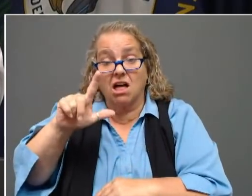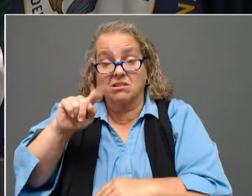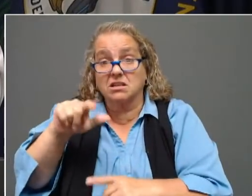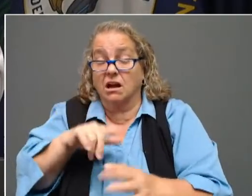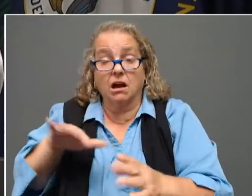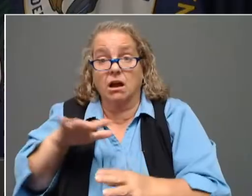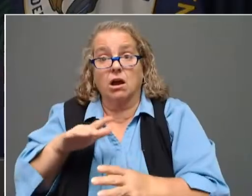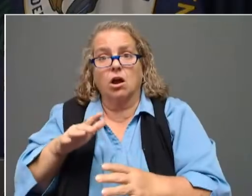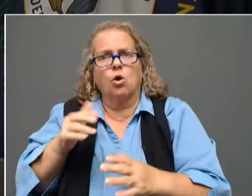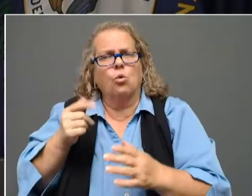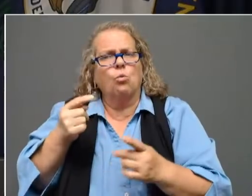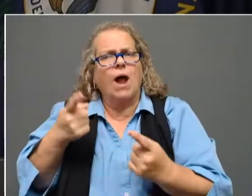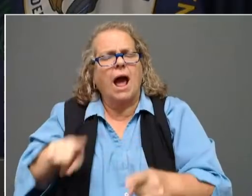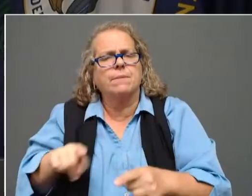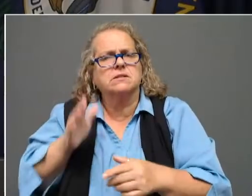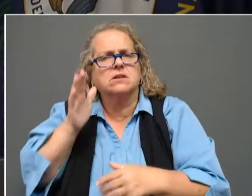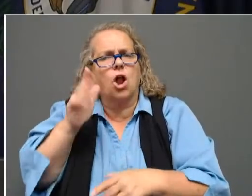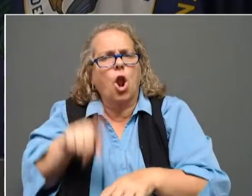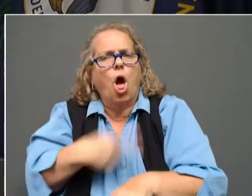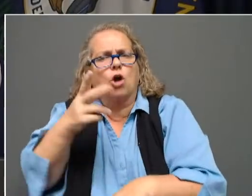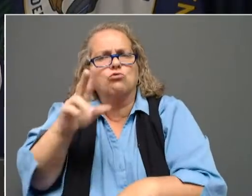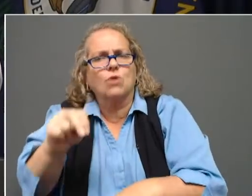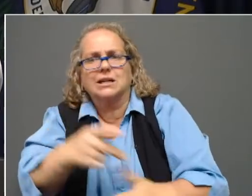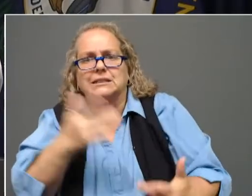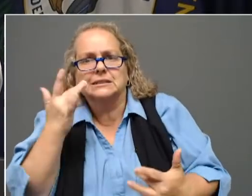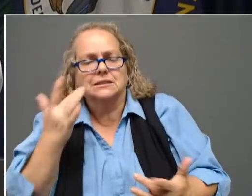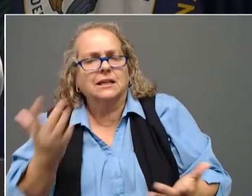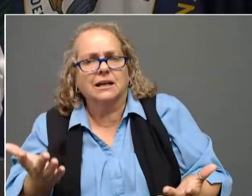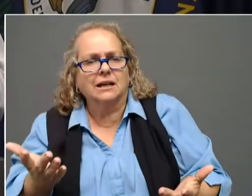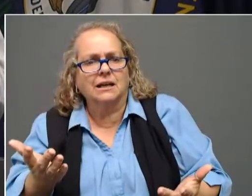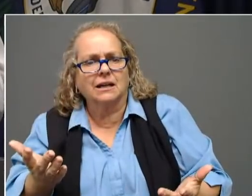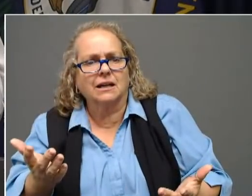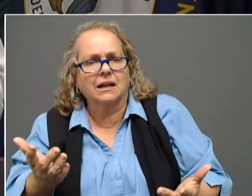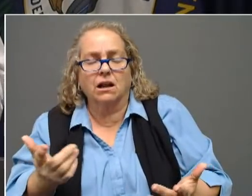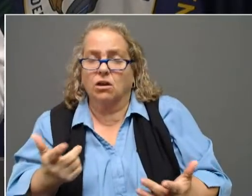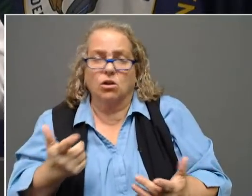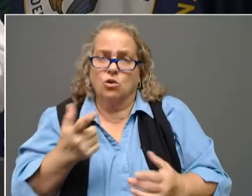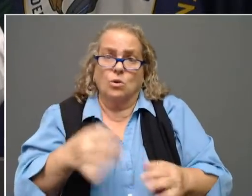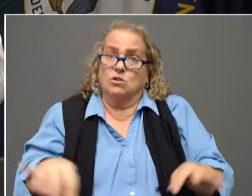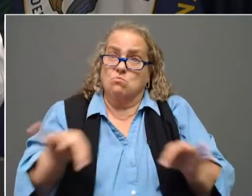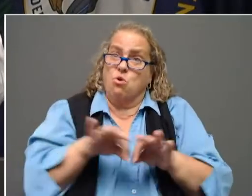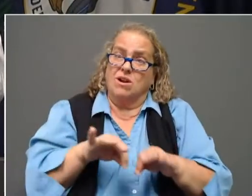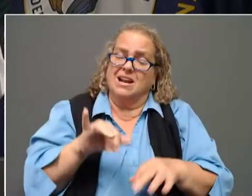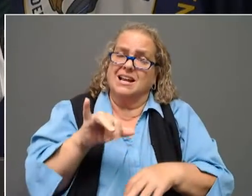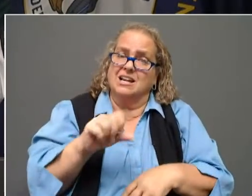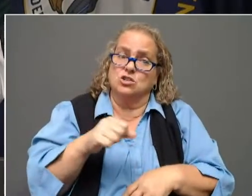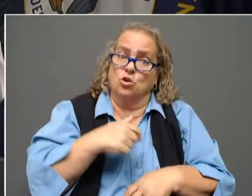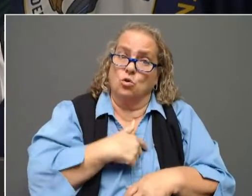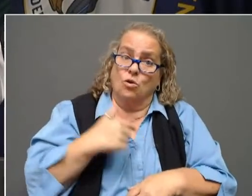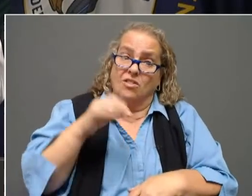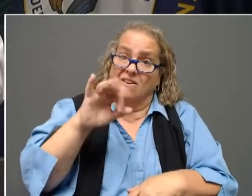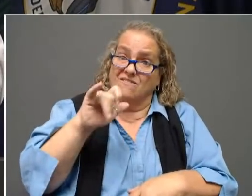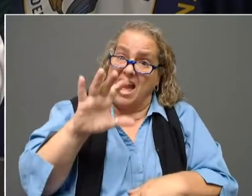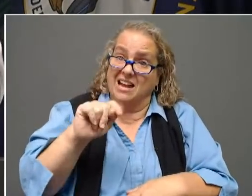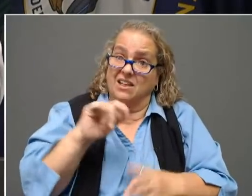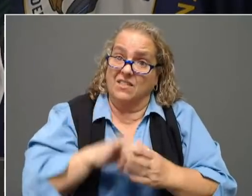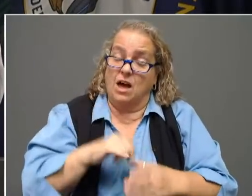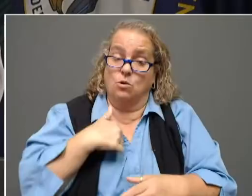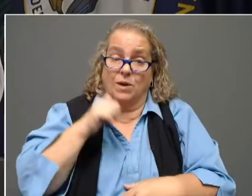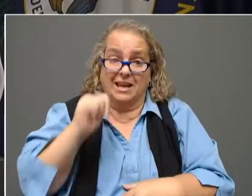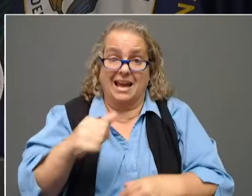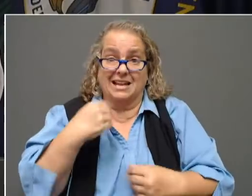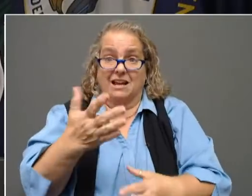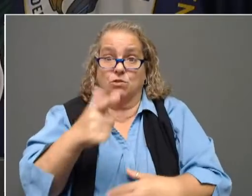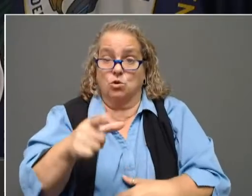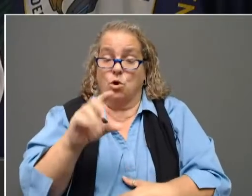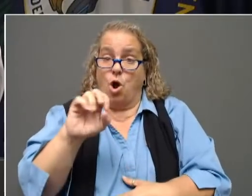remarkable. The fact, though, that we can put cannulas in your big blood vessels and give you oxygen through your veins and your arteries may be something